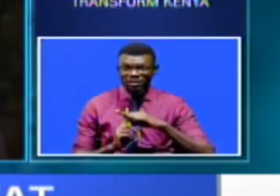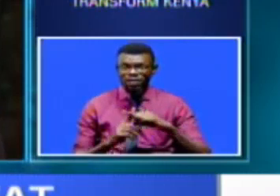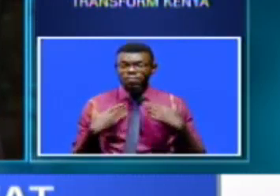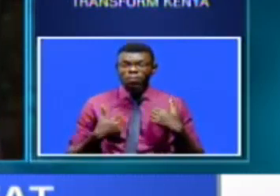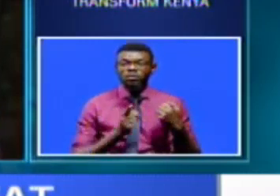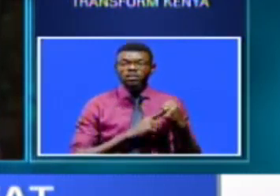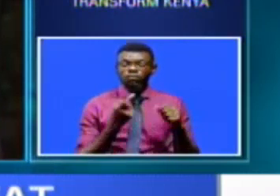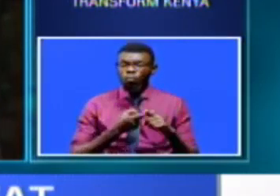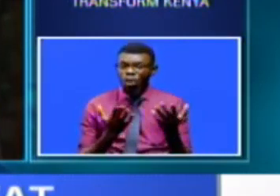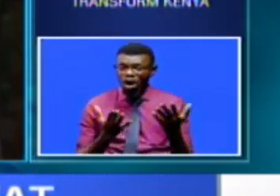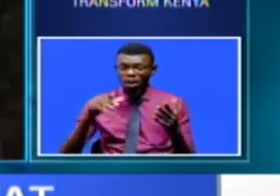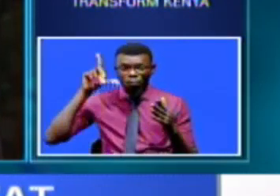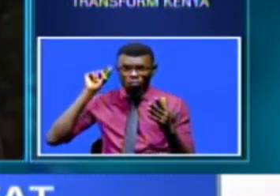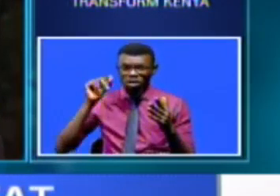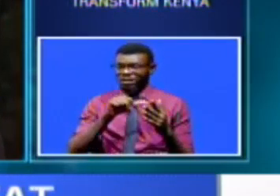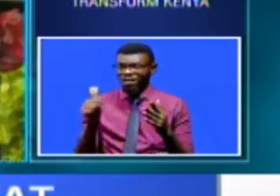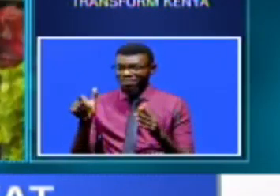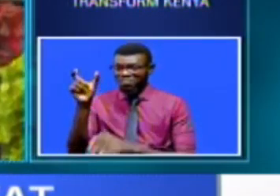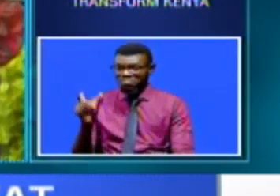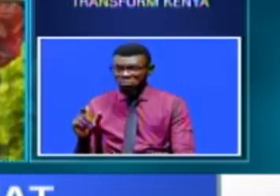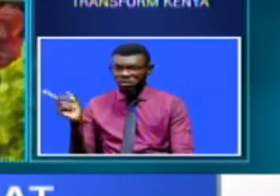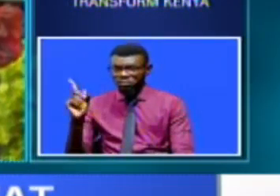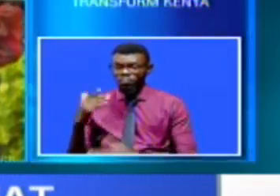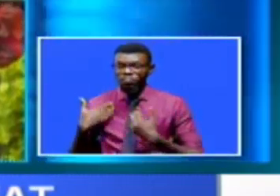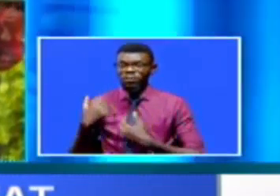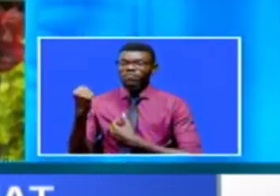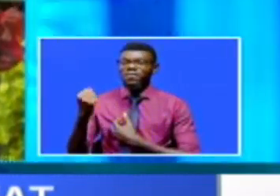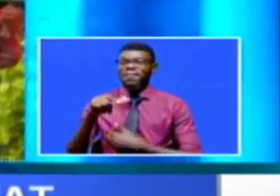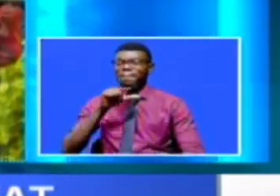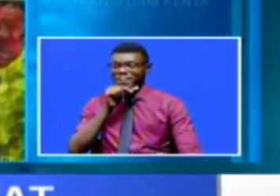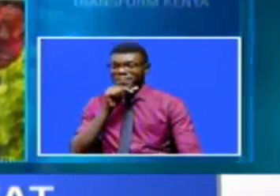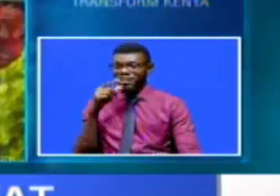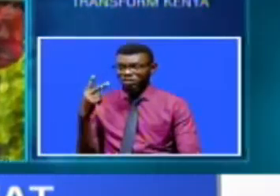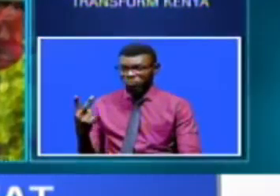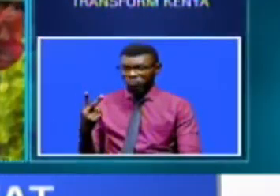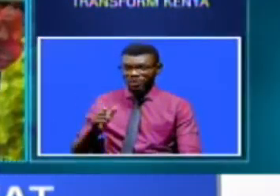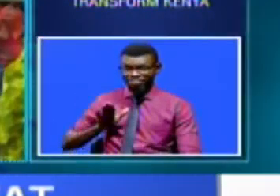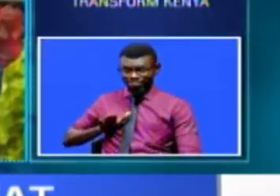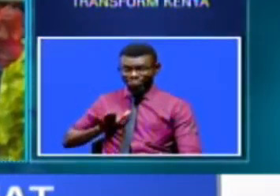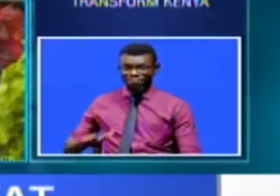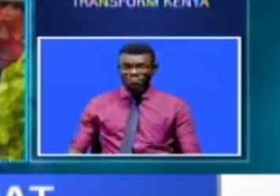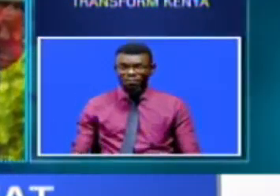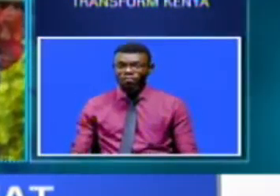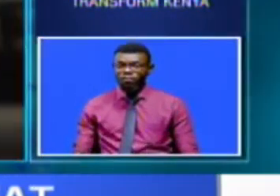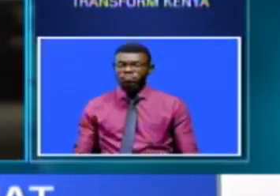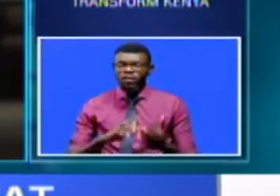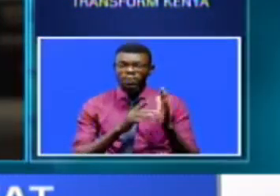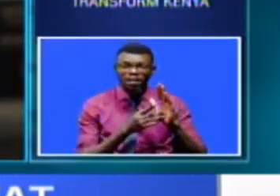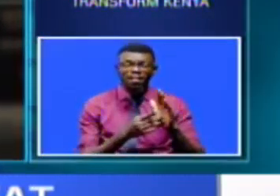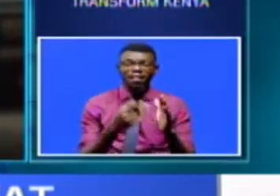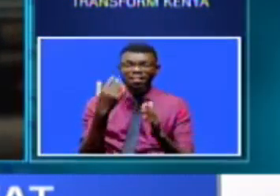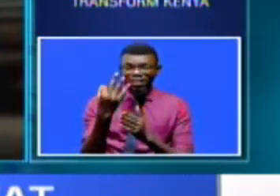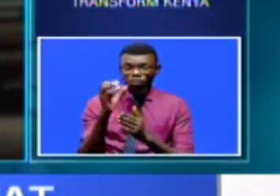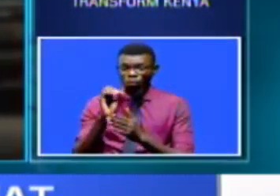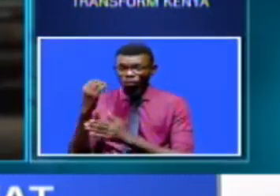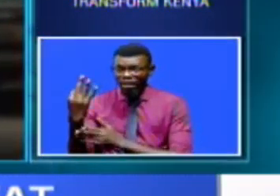from Mombasa, 1 from Nairobi. 5 are male, 2 are female. The new cases bring to 303